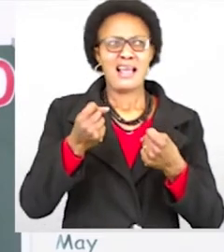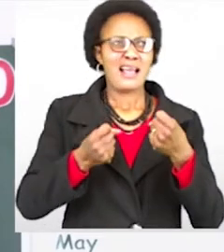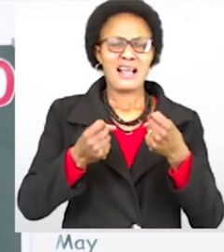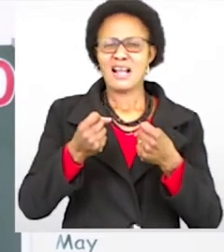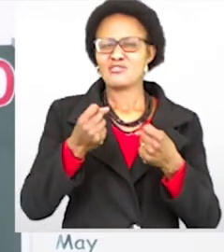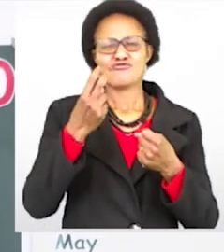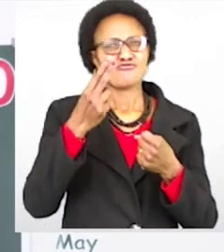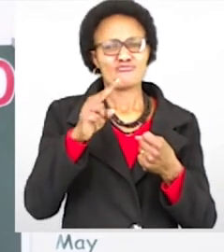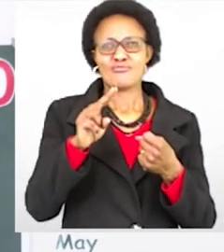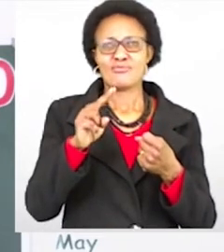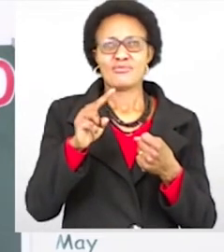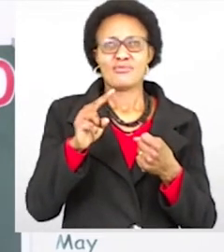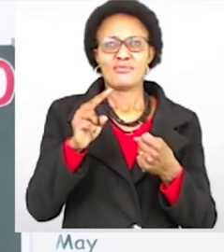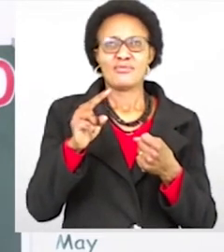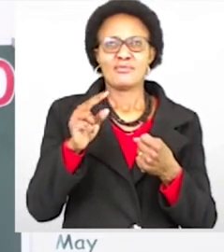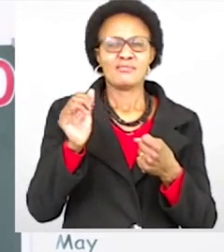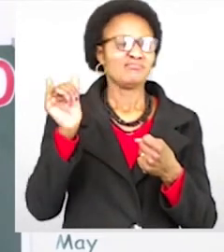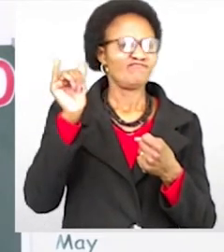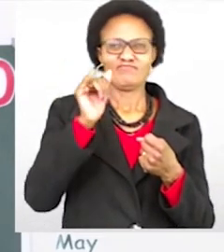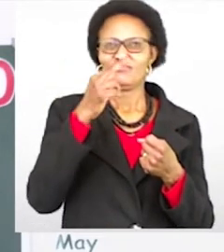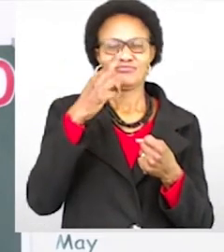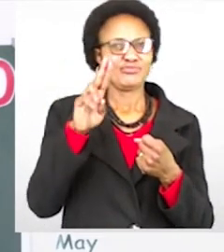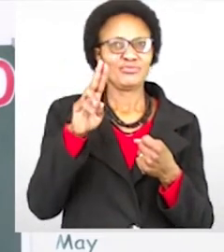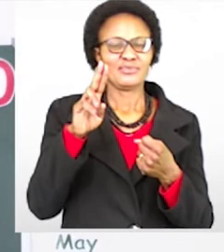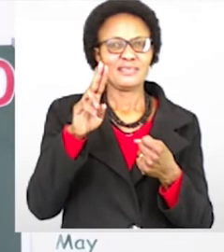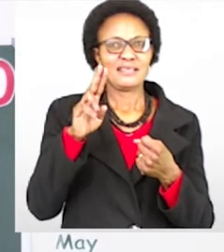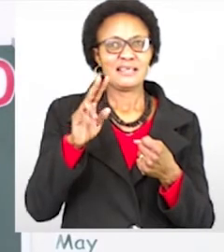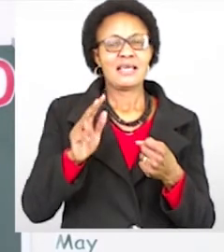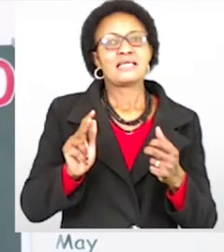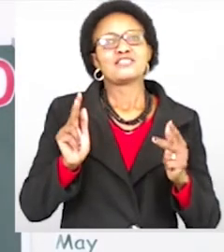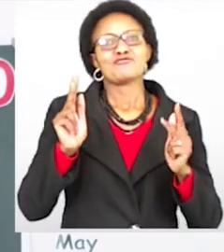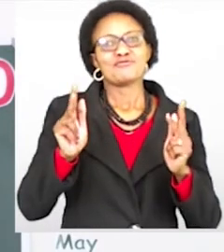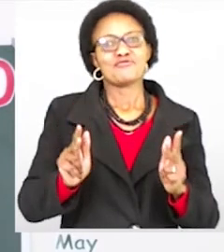truck or an airplane, but it was a